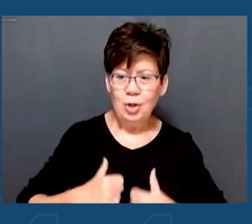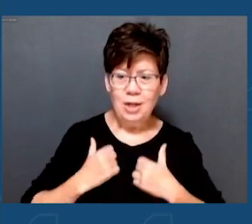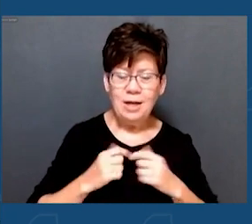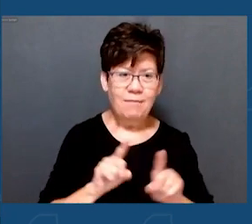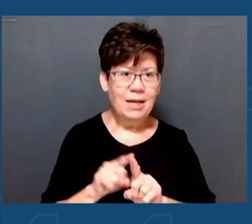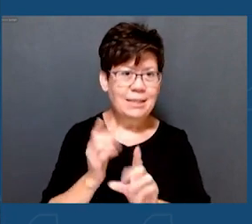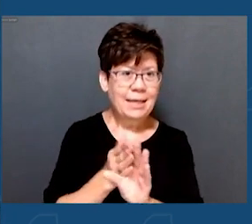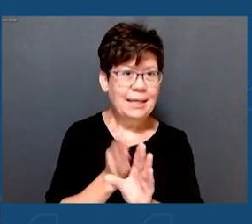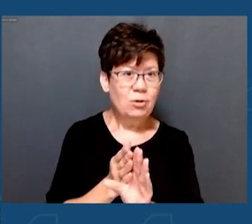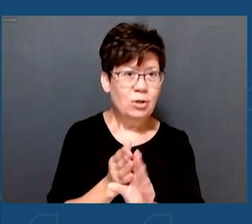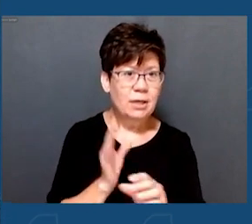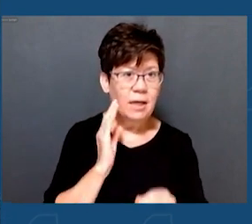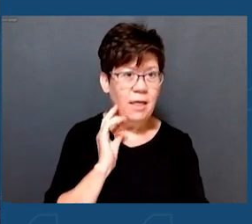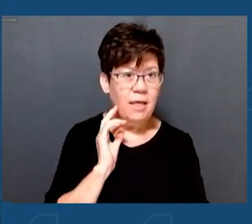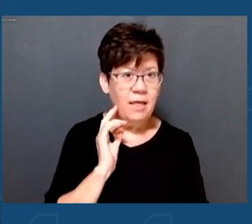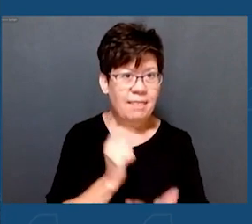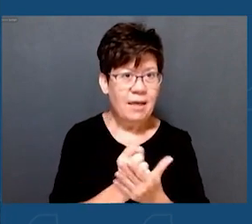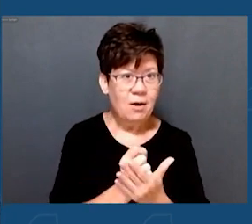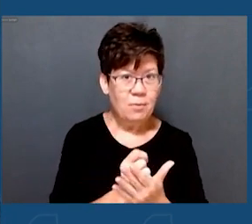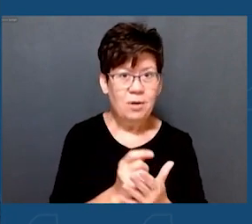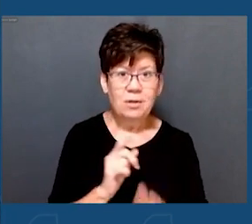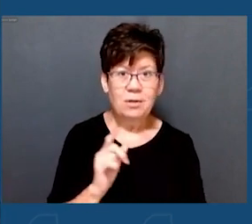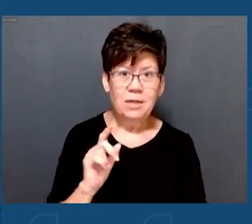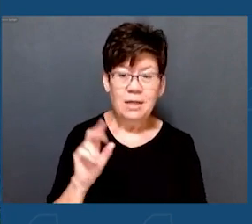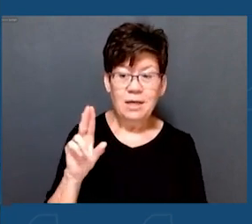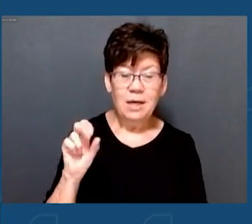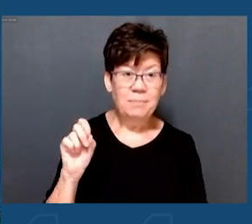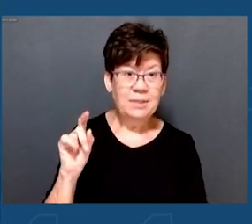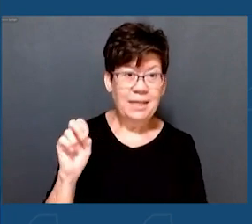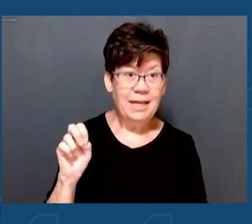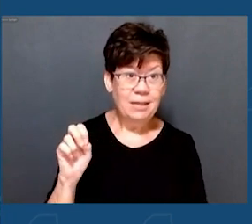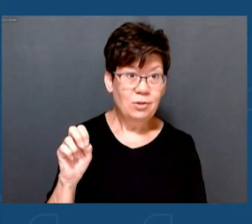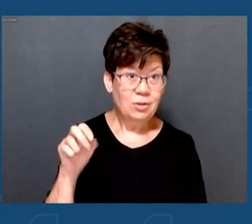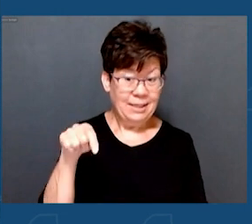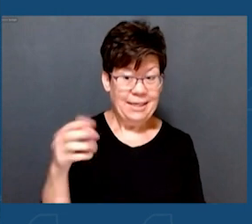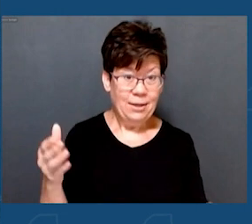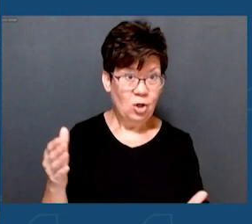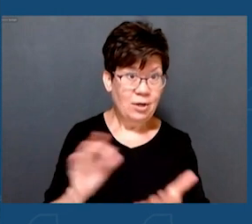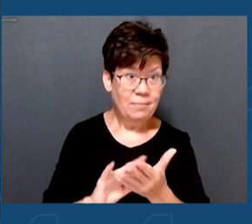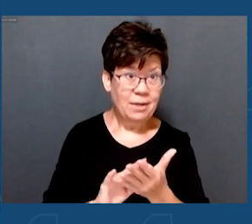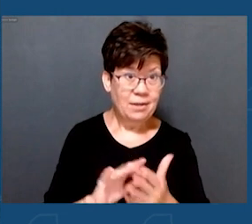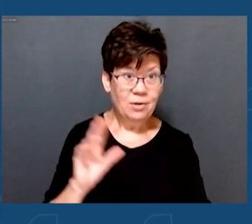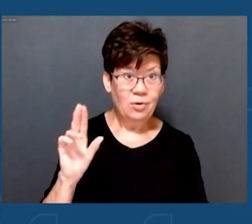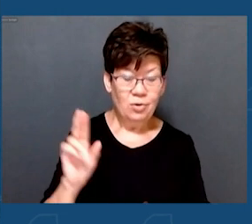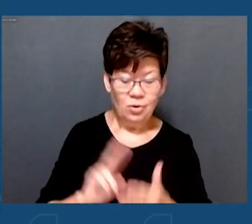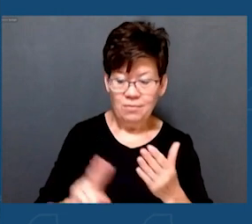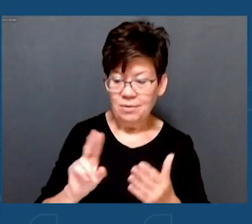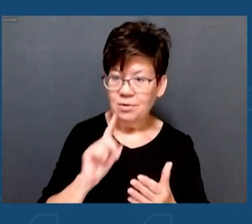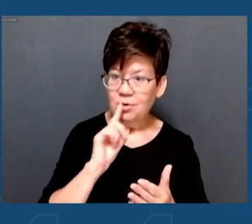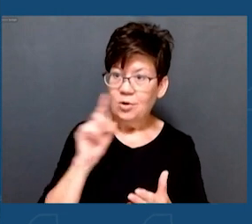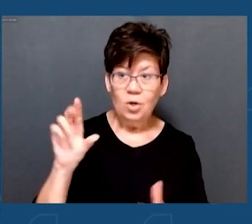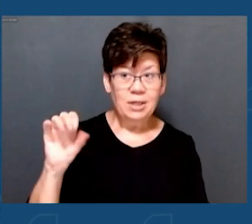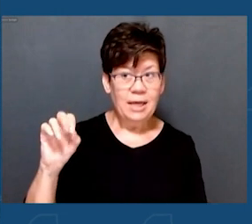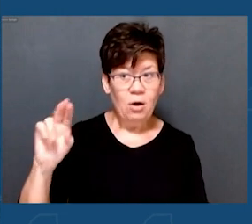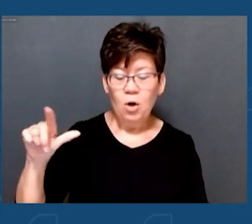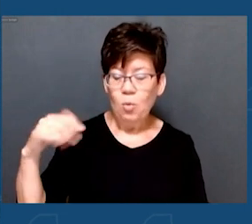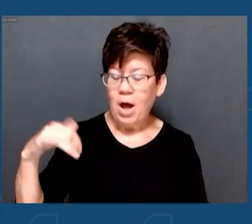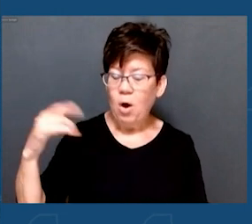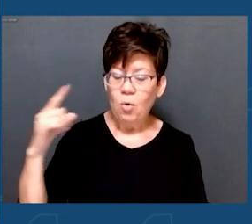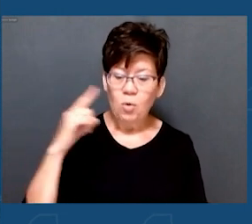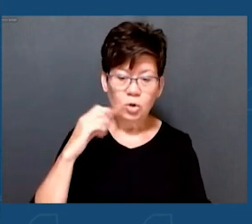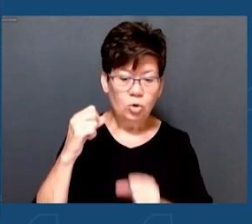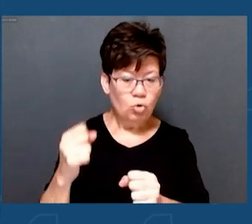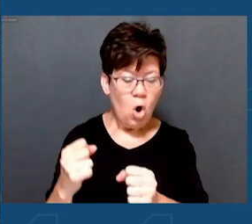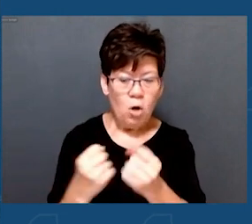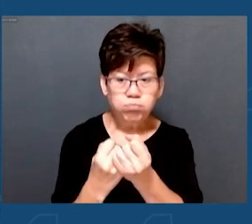therapist at Upstate University here, Medical University. You've been a strong advocate, Carol, for so many people